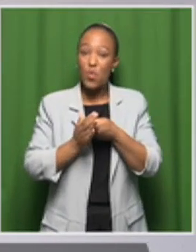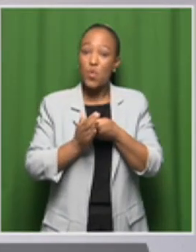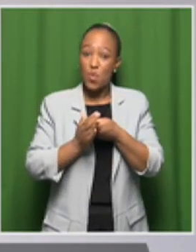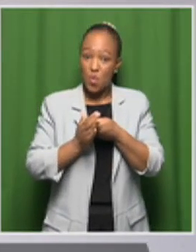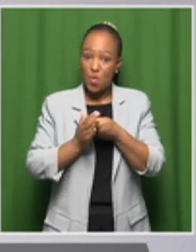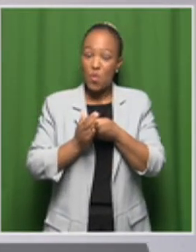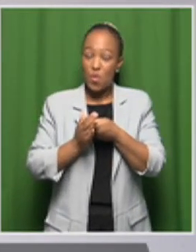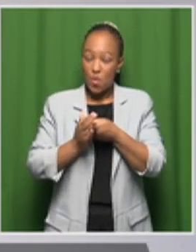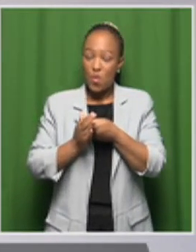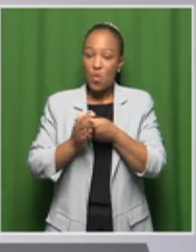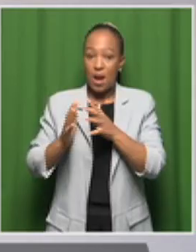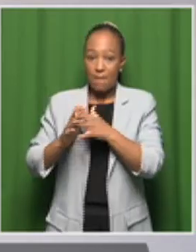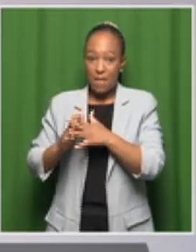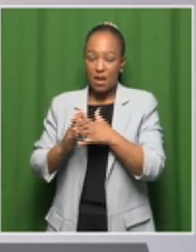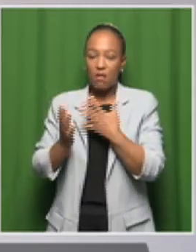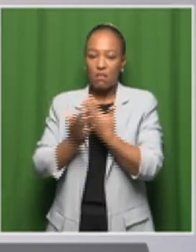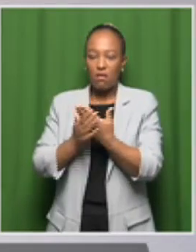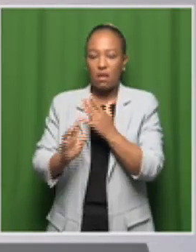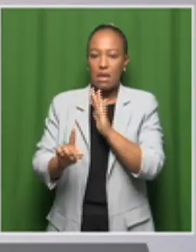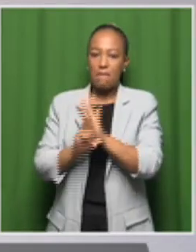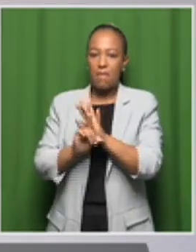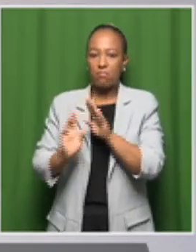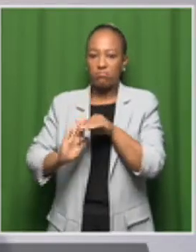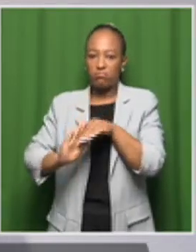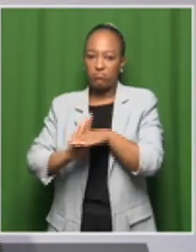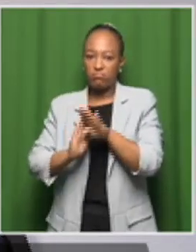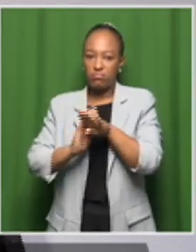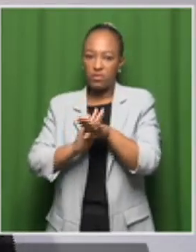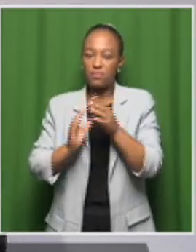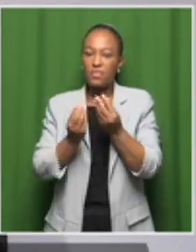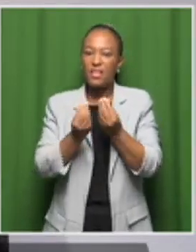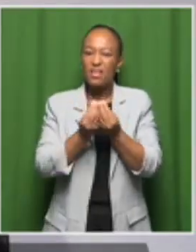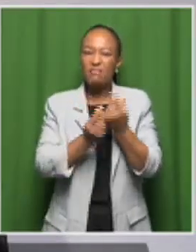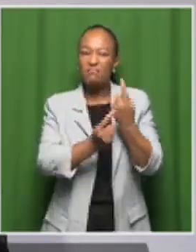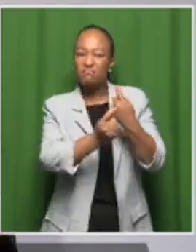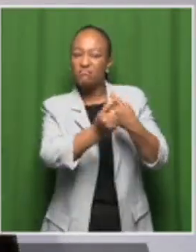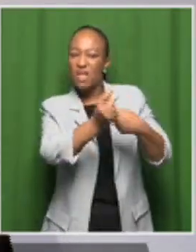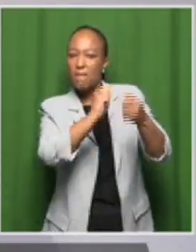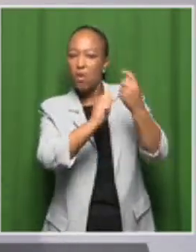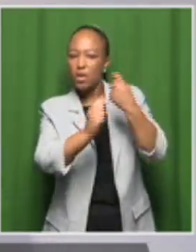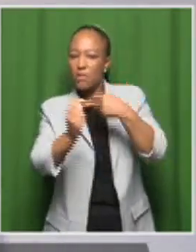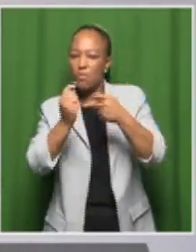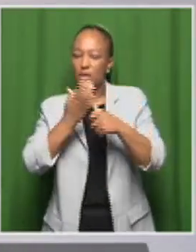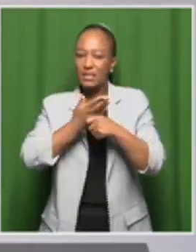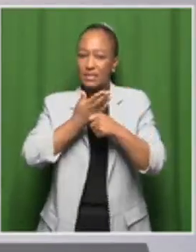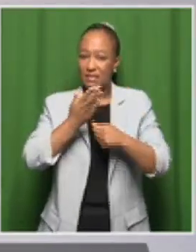The question is, do tariffs or import taxes really work?